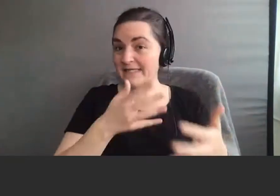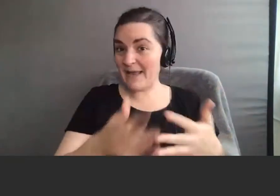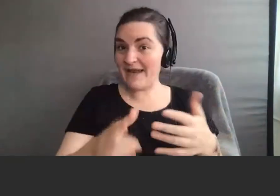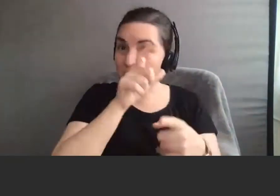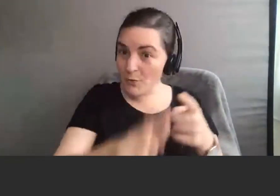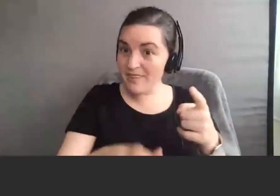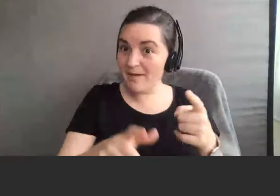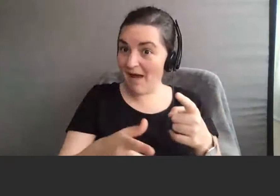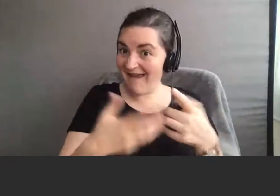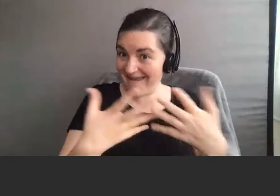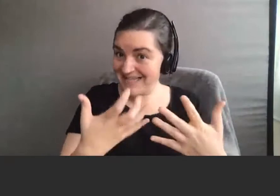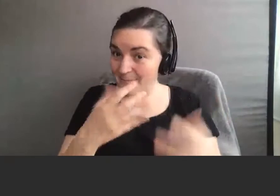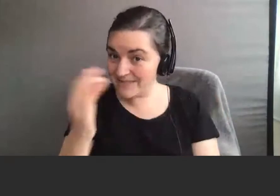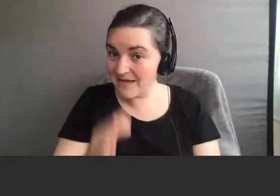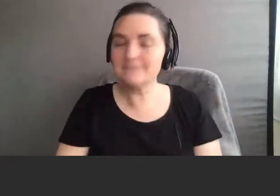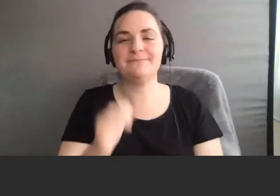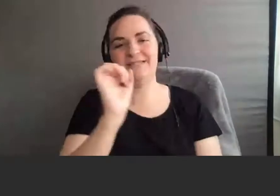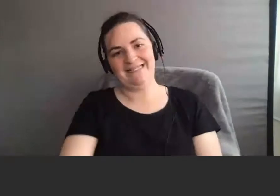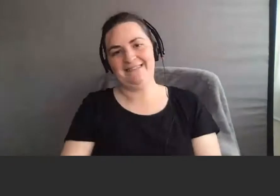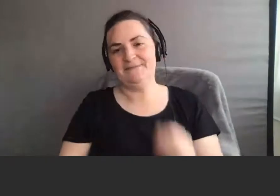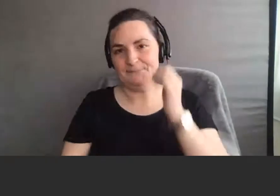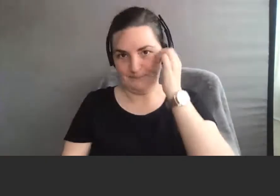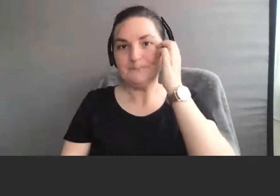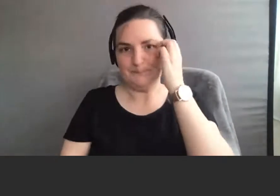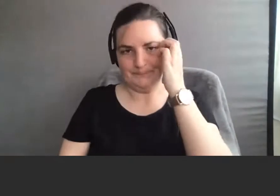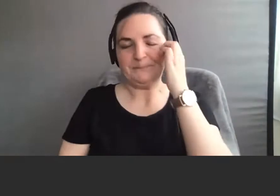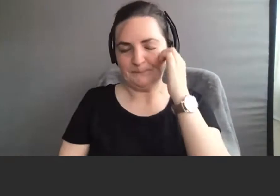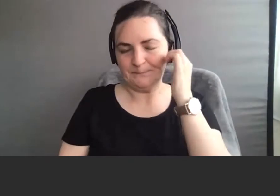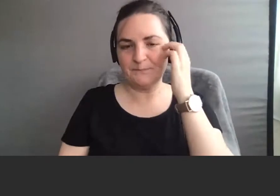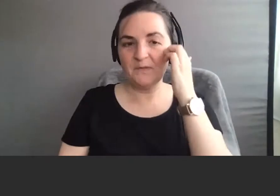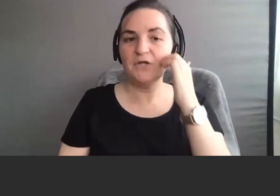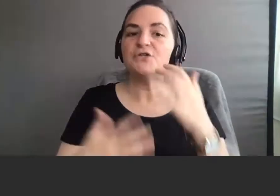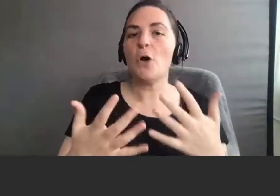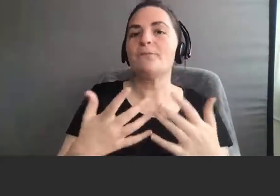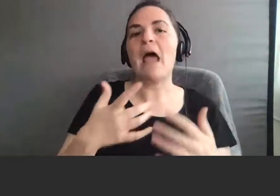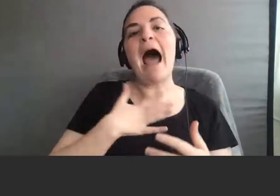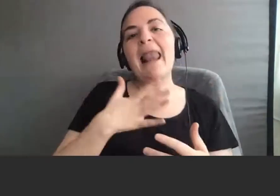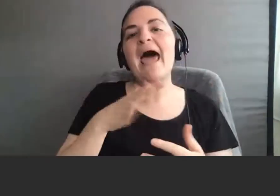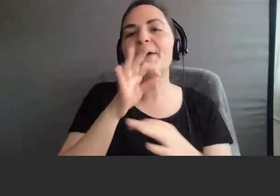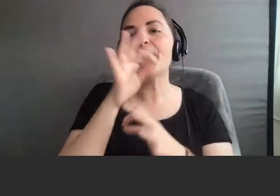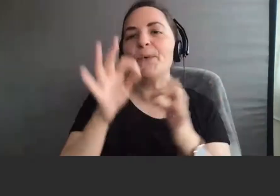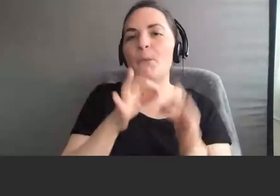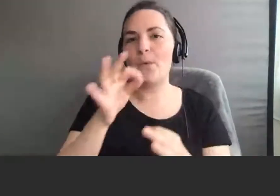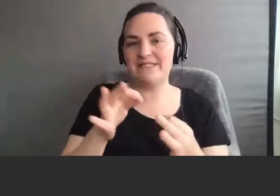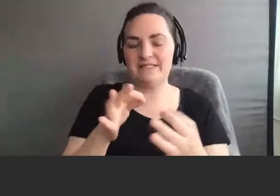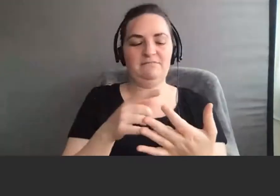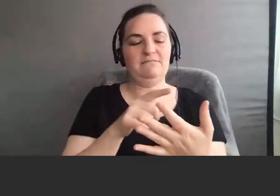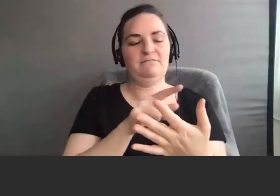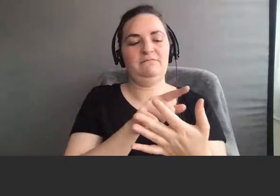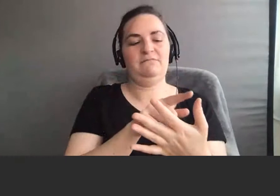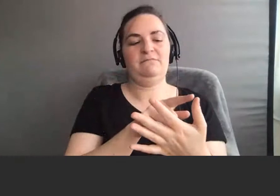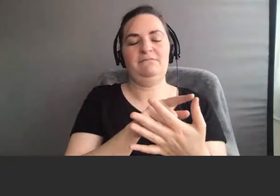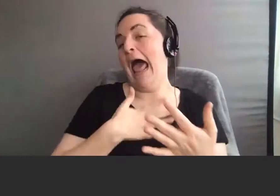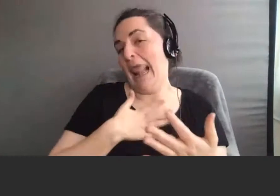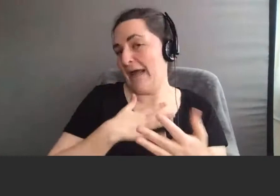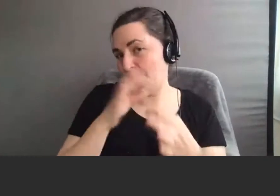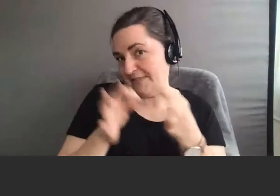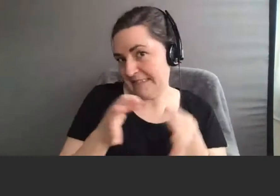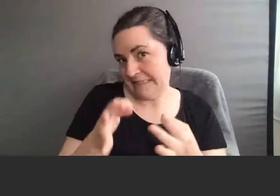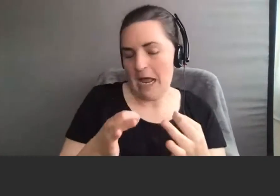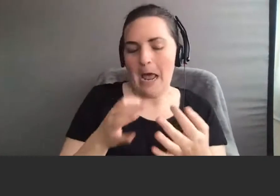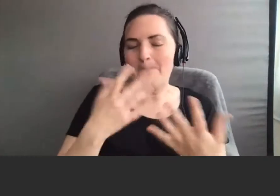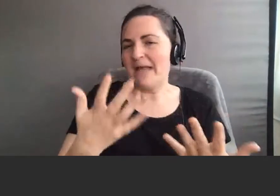And the satisfaction of doing really well will be with you. But all I'm looking for is that you've done the quiz. So